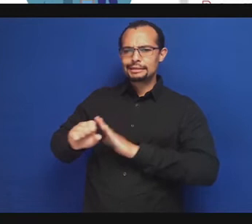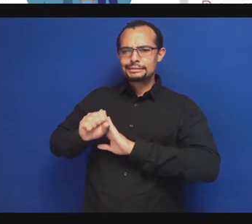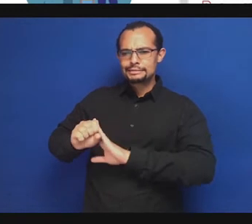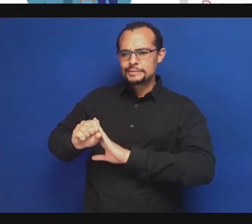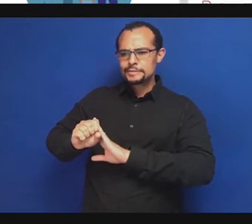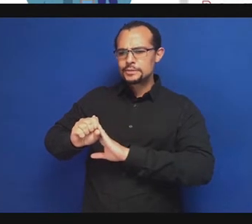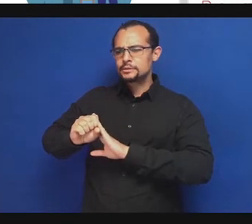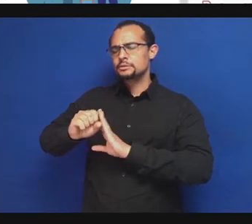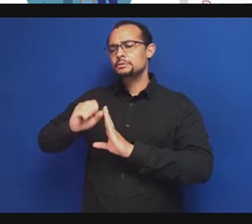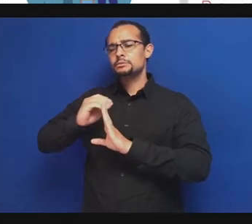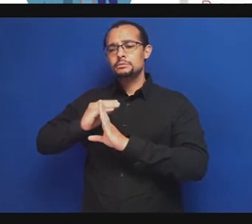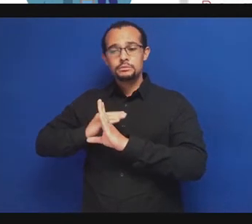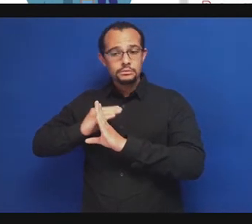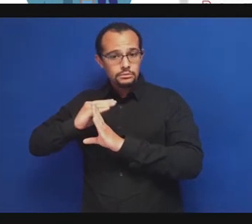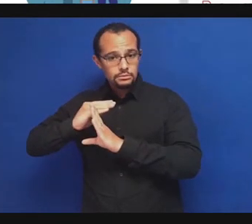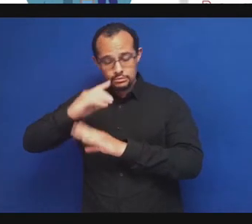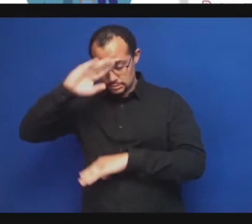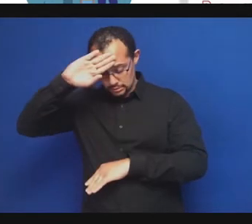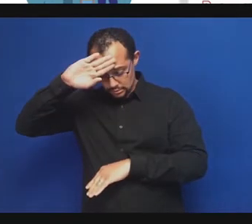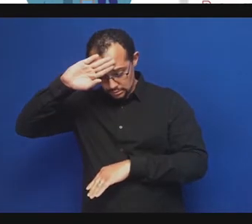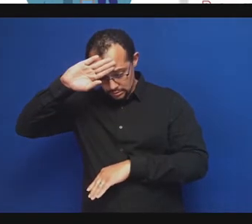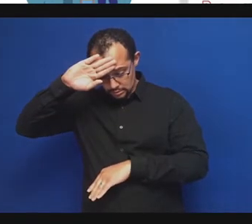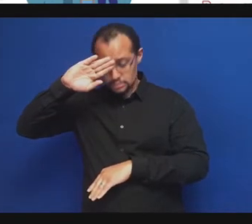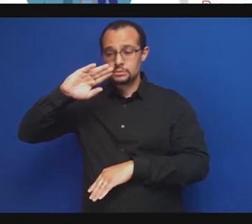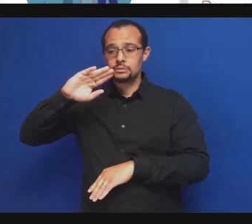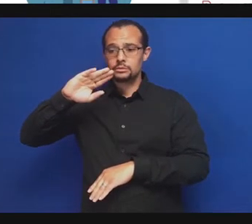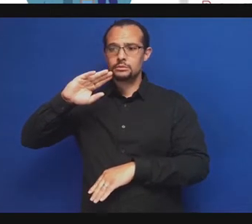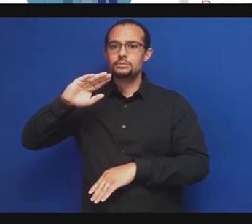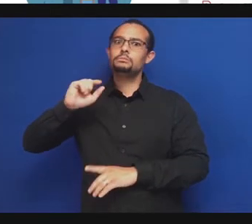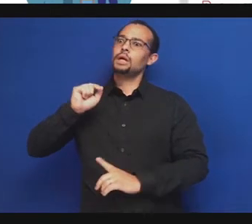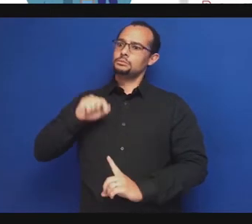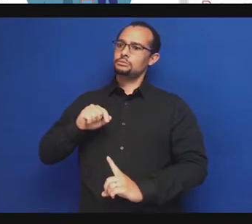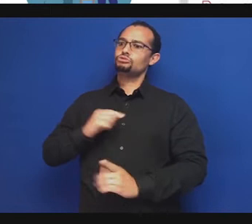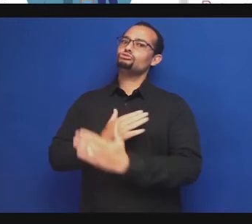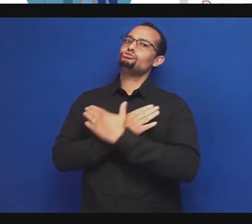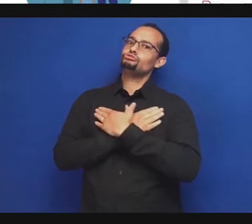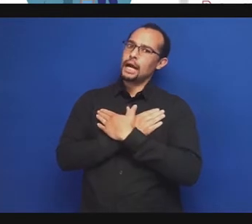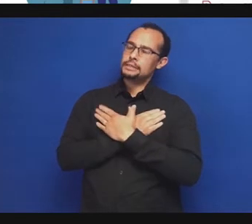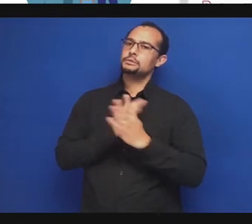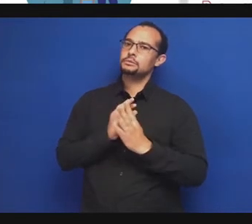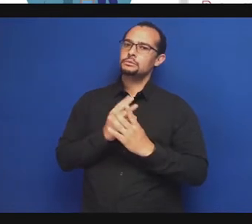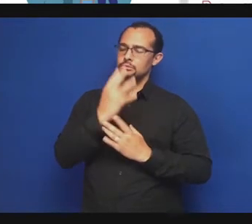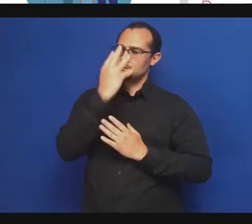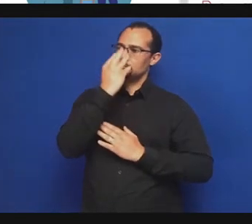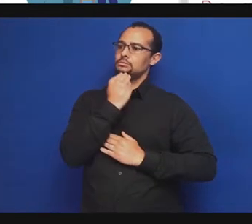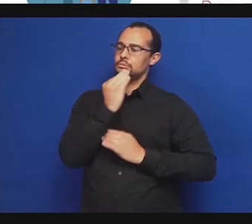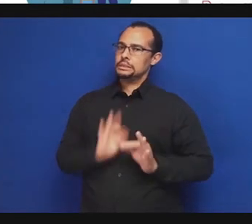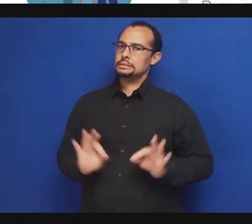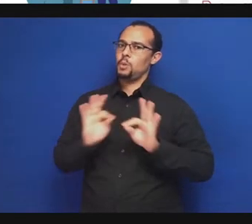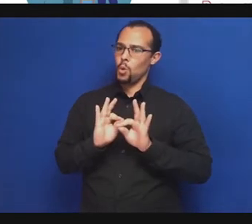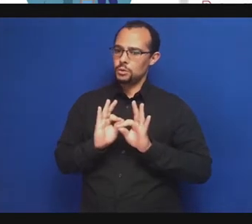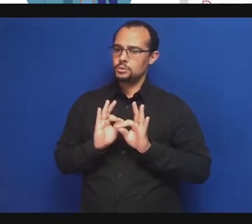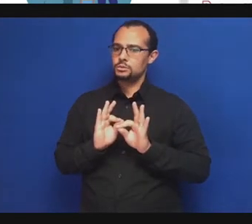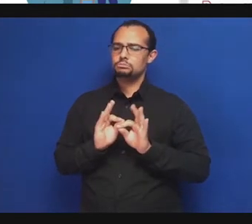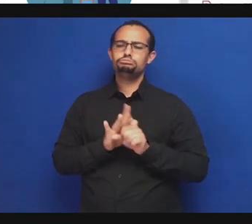hydrated. And also, if someone does get sick, it's you create a room for them that's separate from the rest